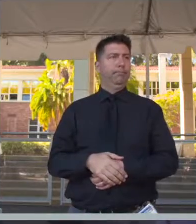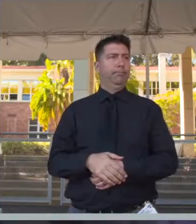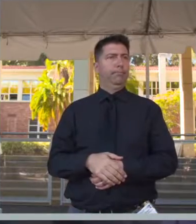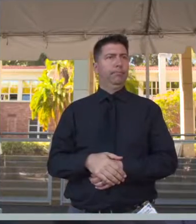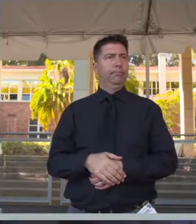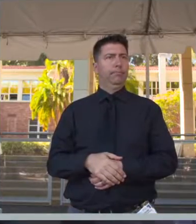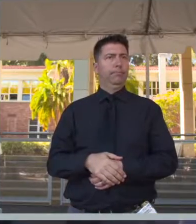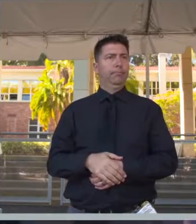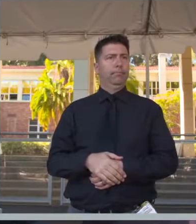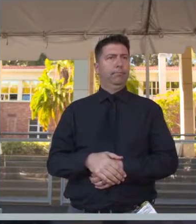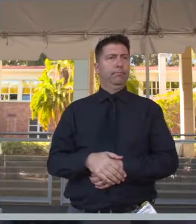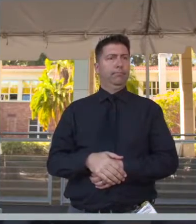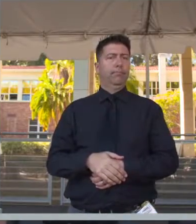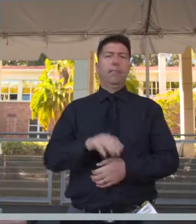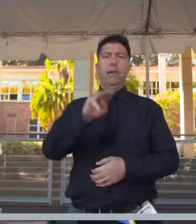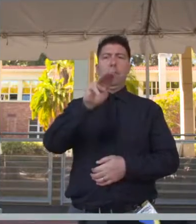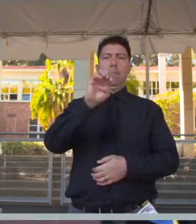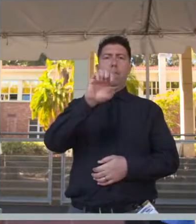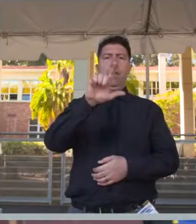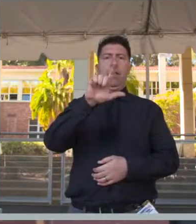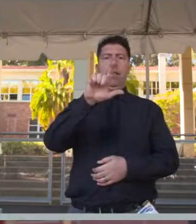Melissa Nahera Chavez.